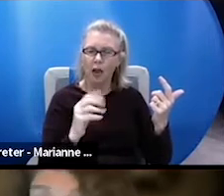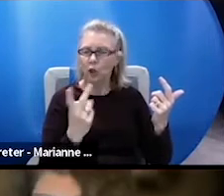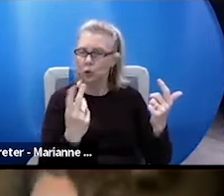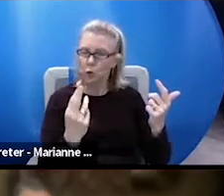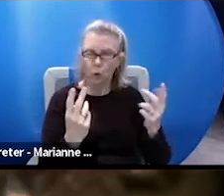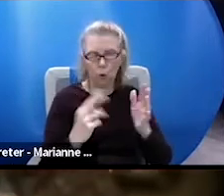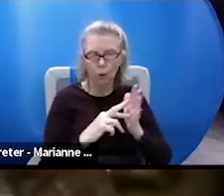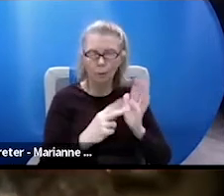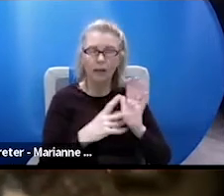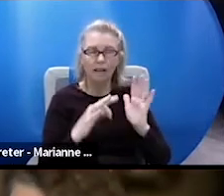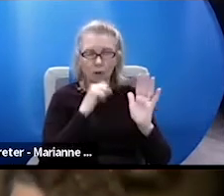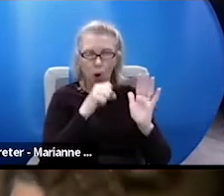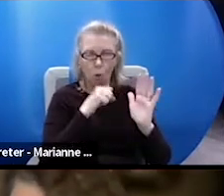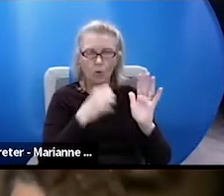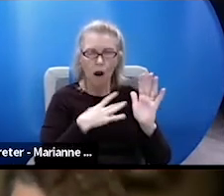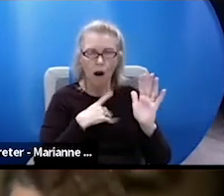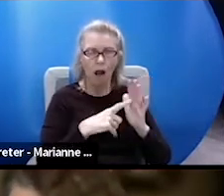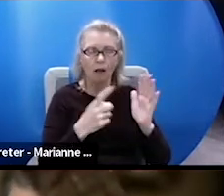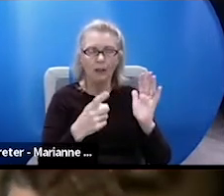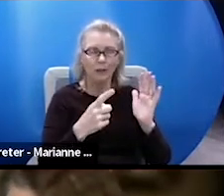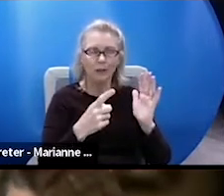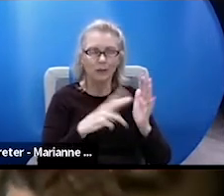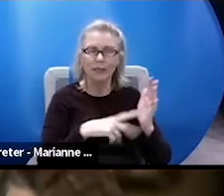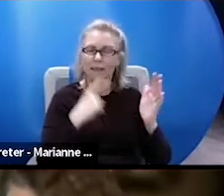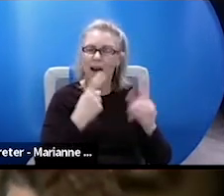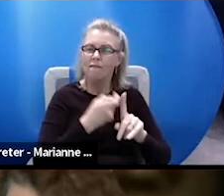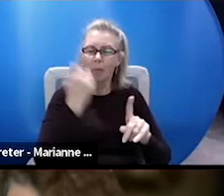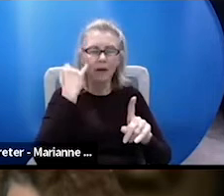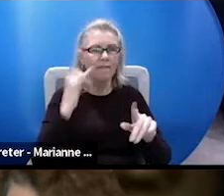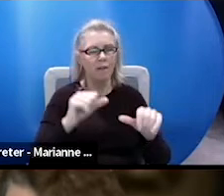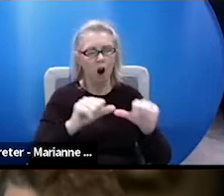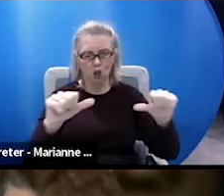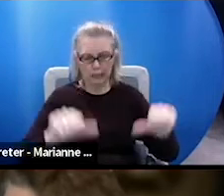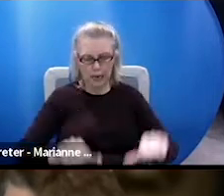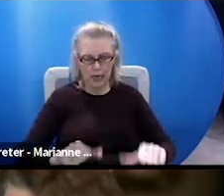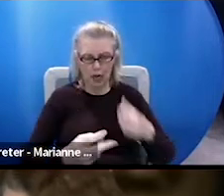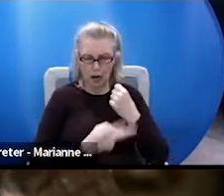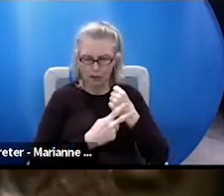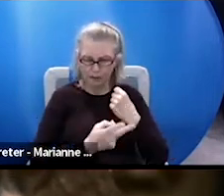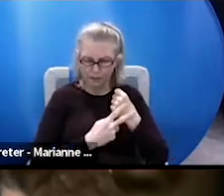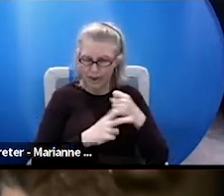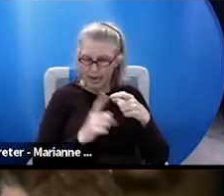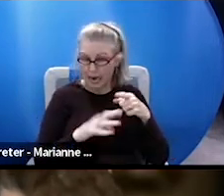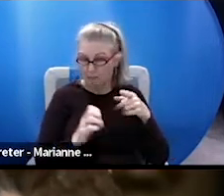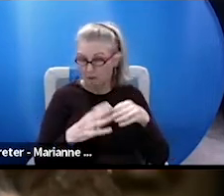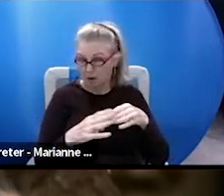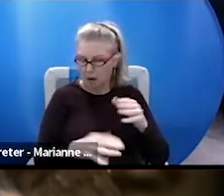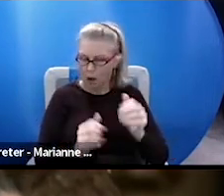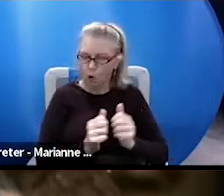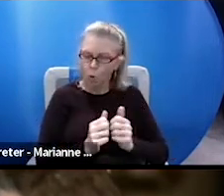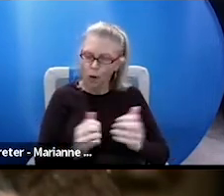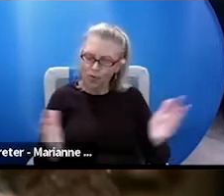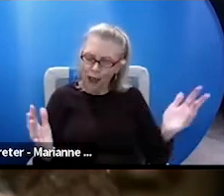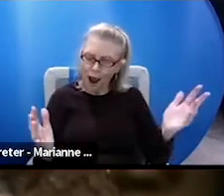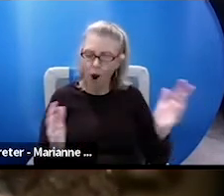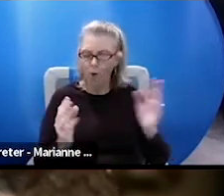she wrote. Stemming from the belief that architectural conservation cannot be complete without the botanical revival